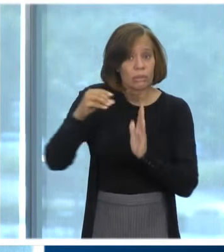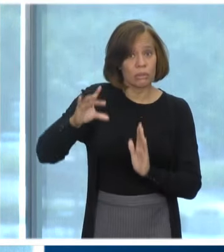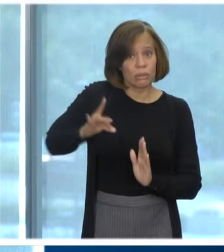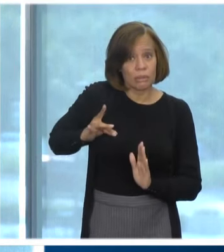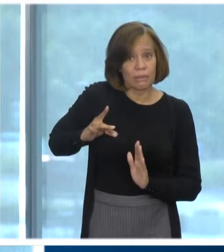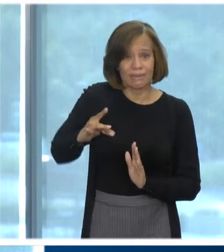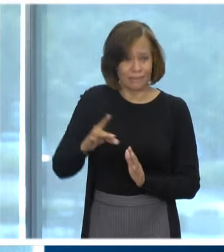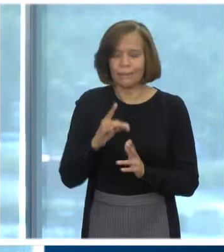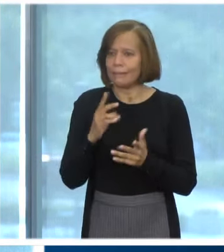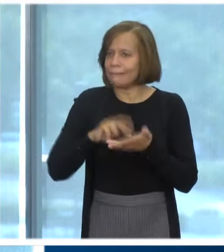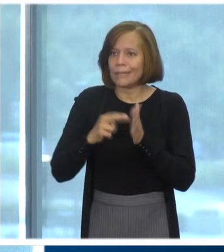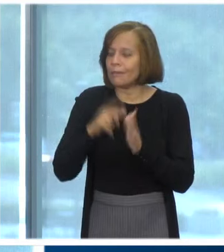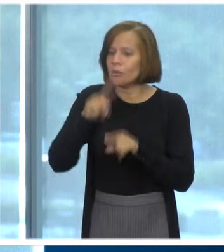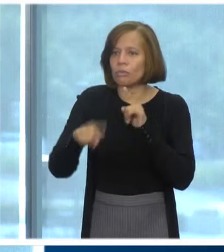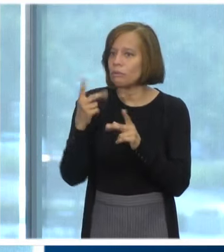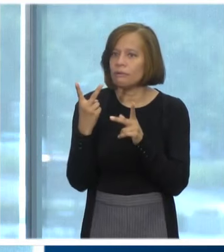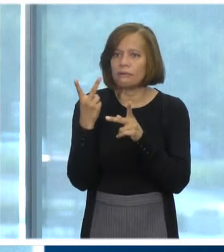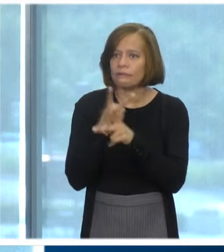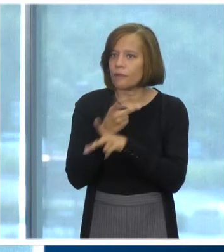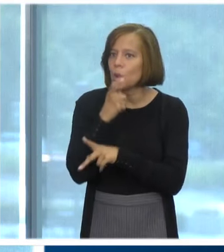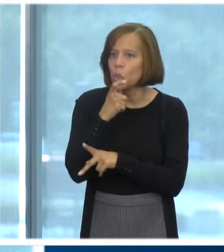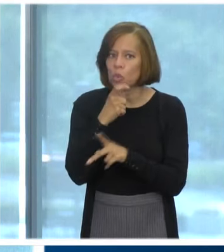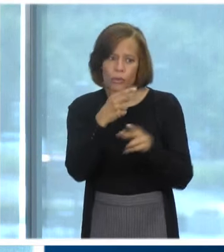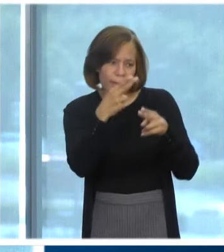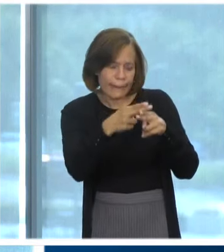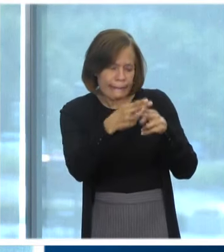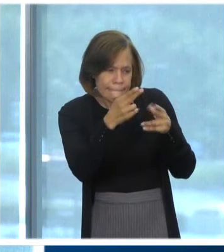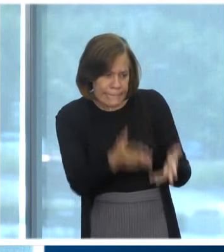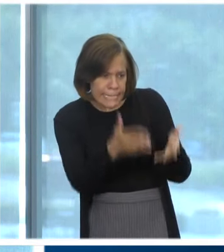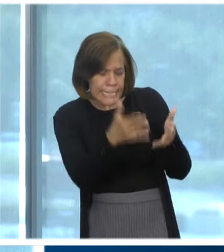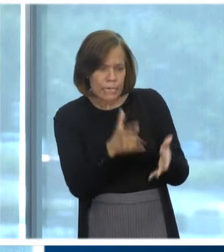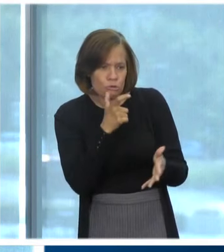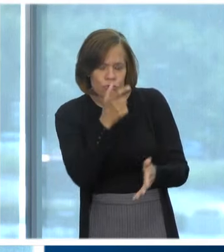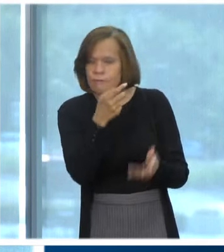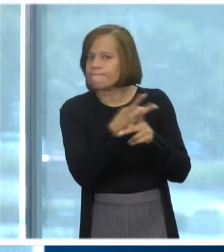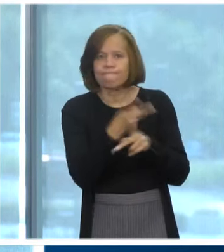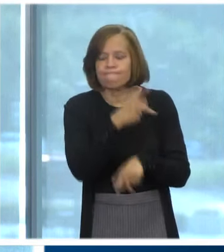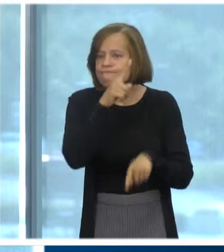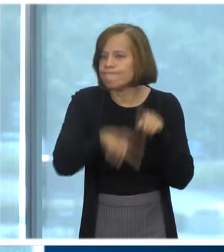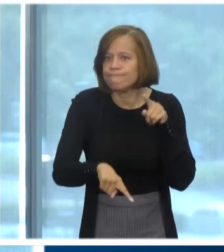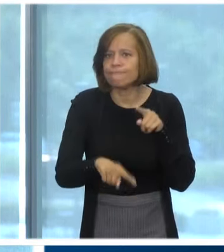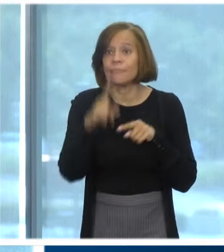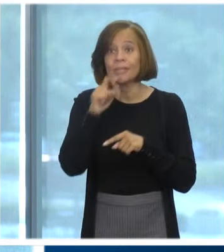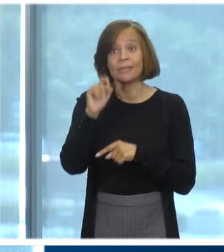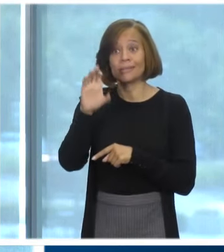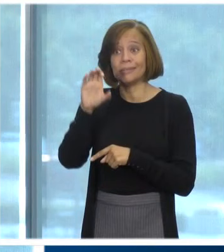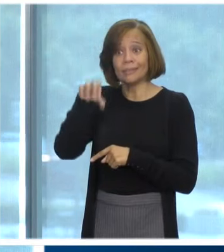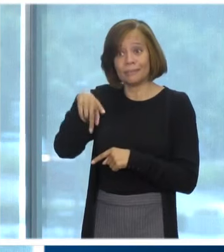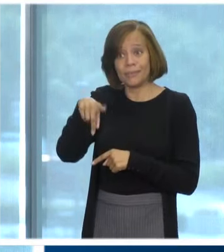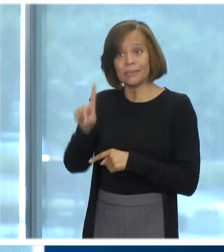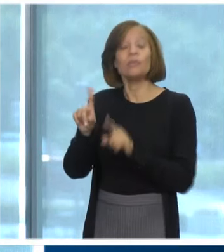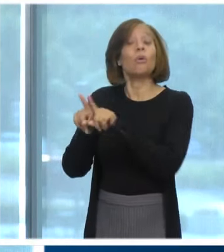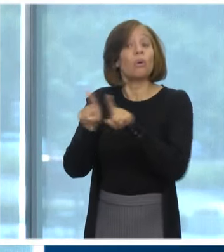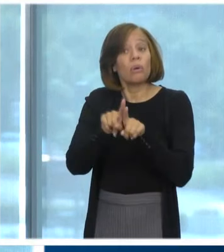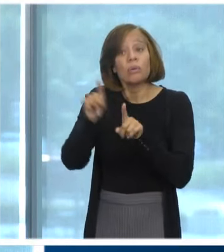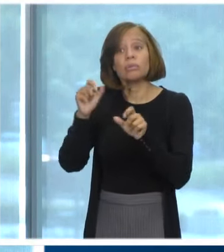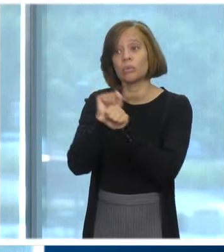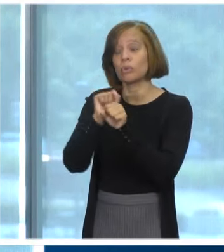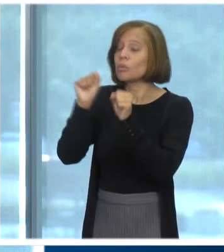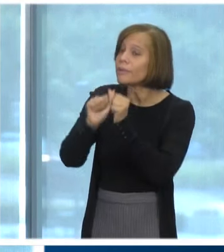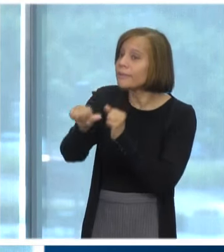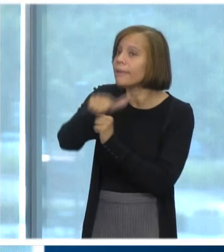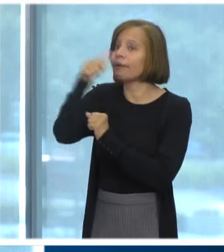identifying the officers involved because CPD's officers were also working directly with officers from other agencies who were also